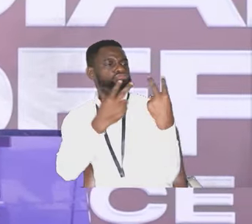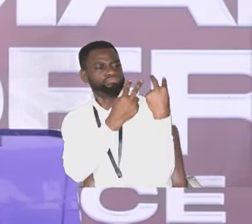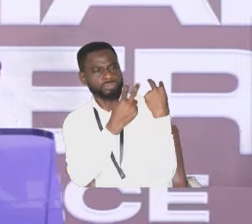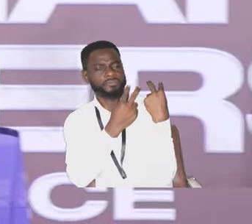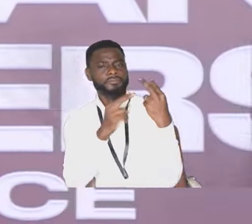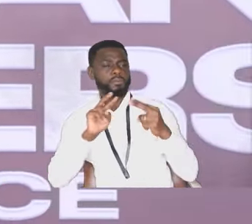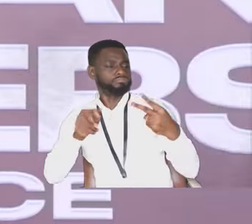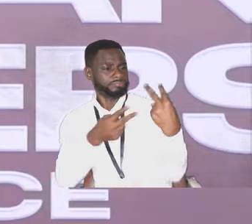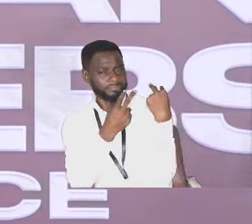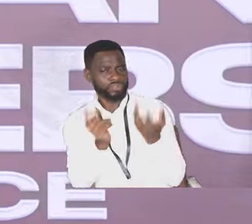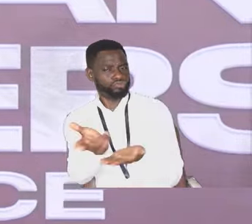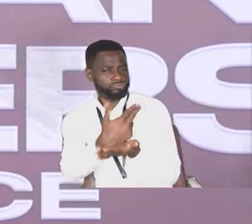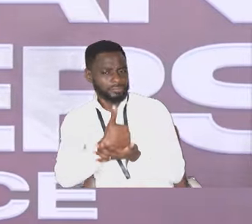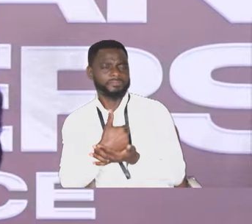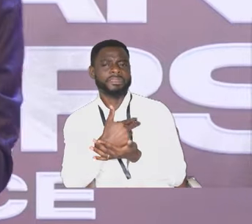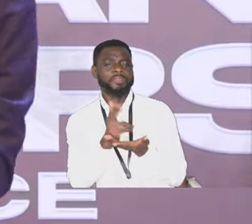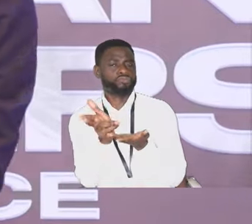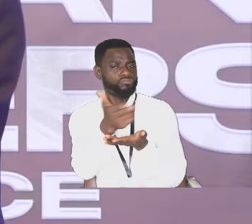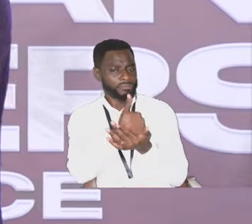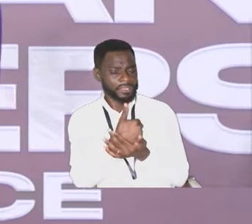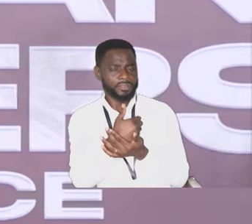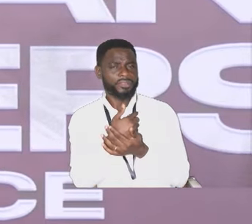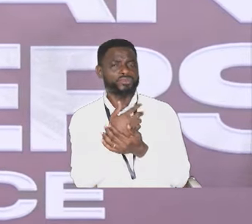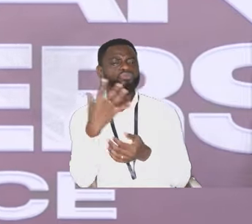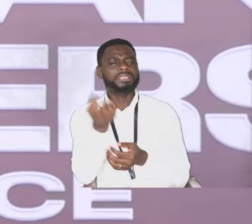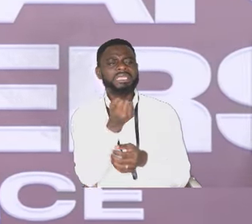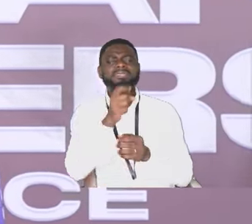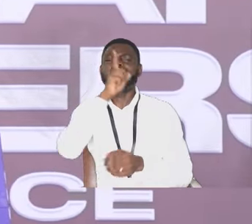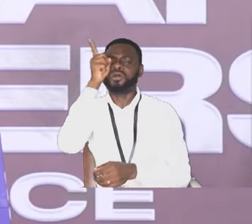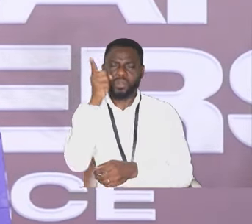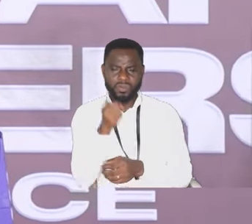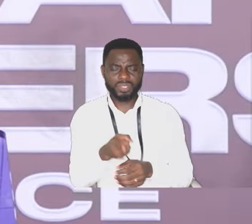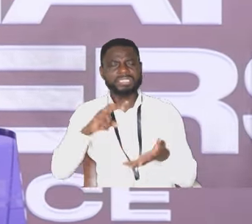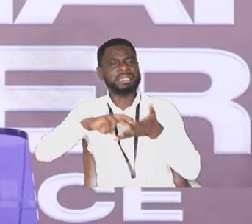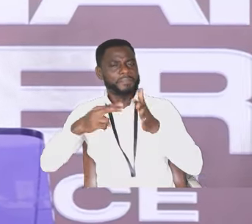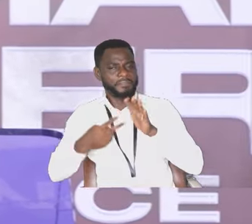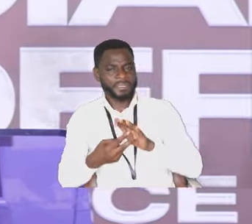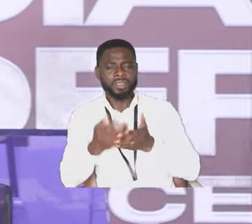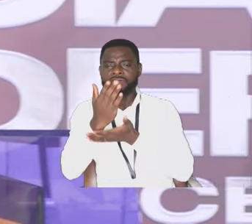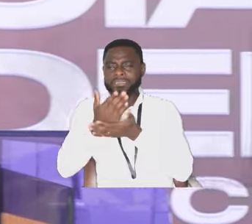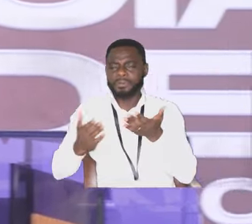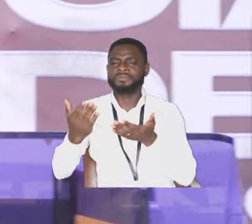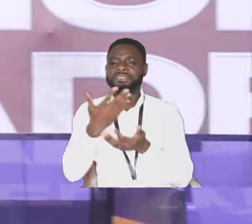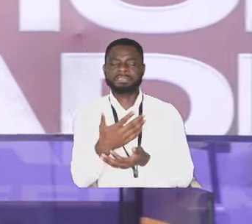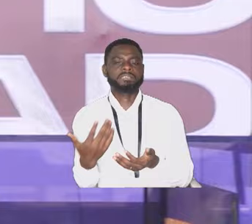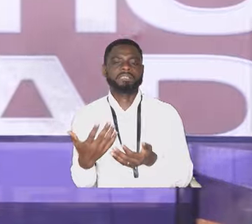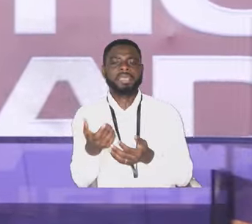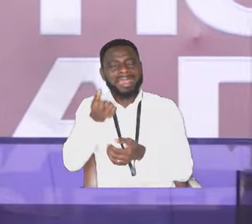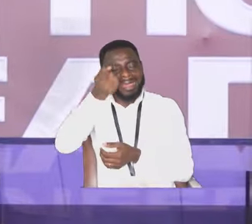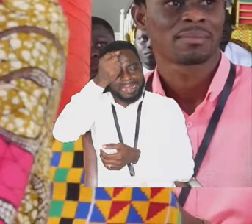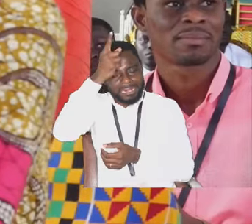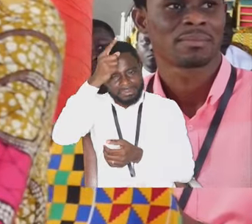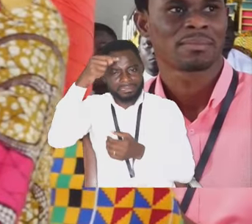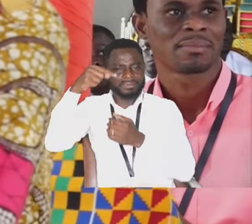Sankofa, so that we go back to dig the original meanings of some of these things and then understand all